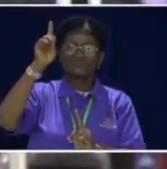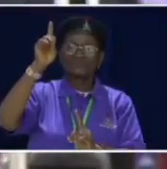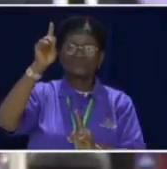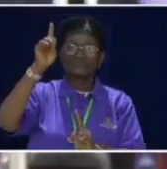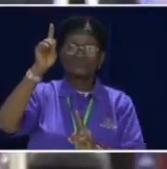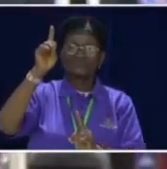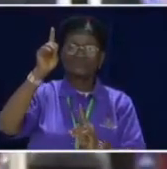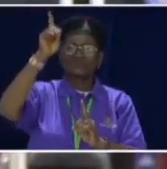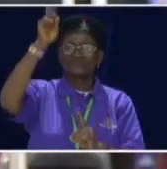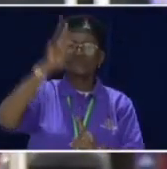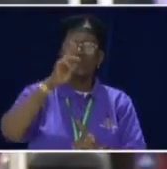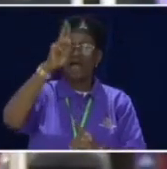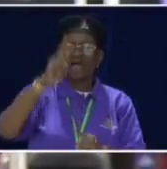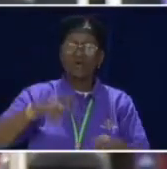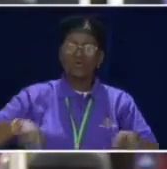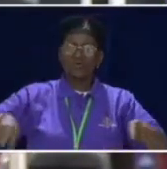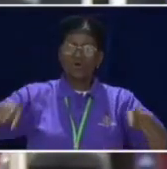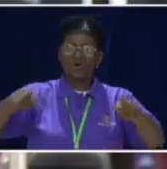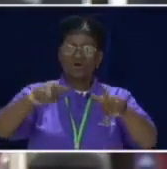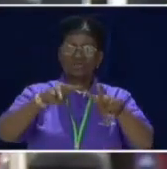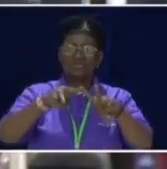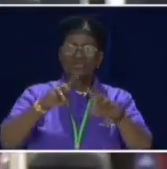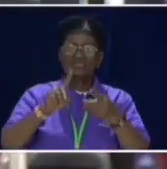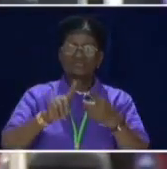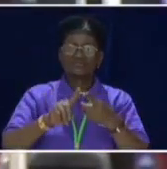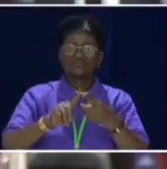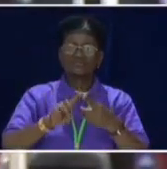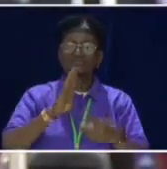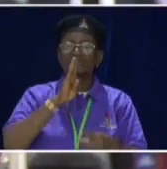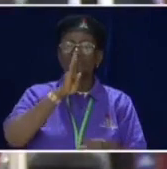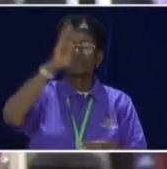You are worthy to be praised. You are loyal, Latin.